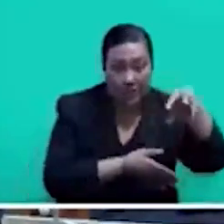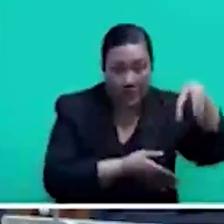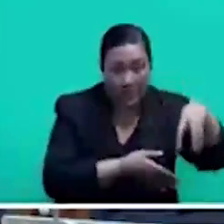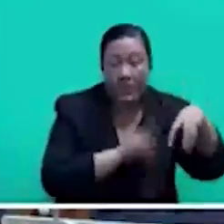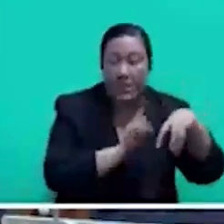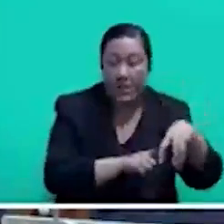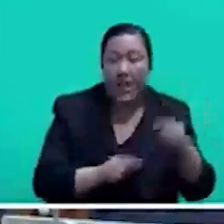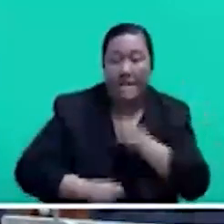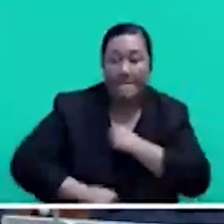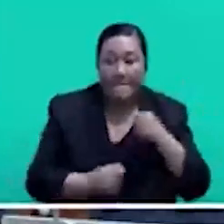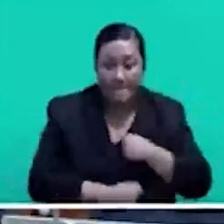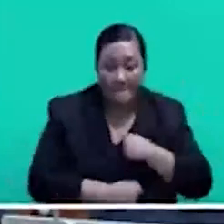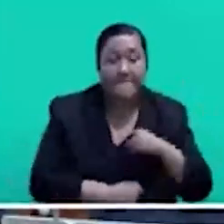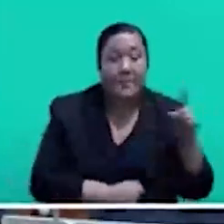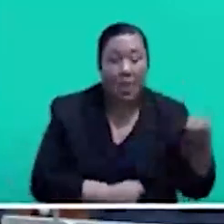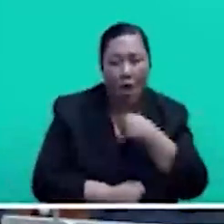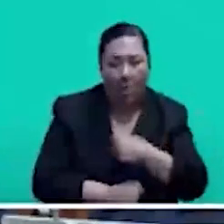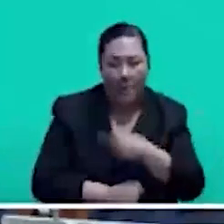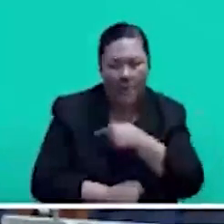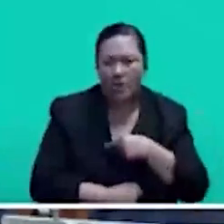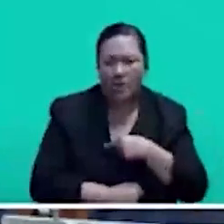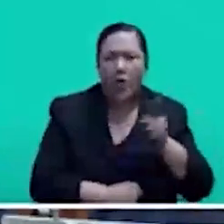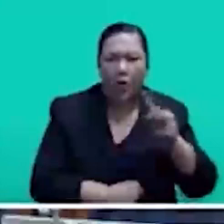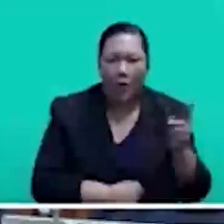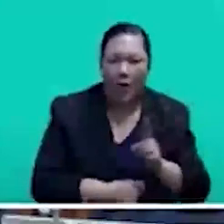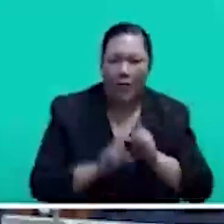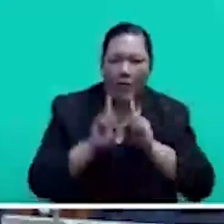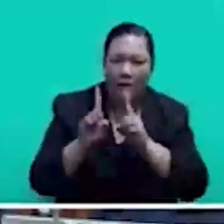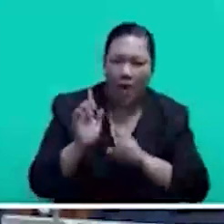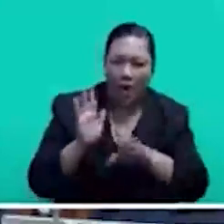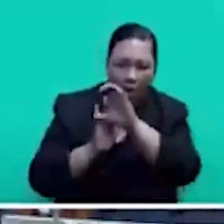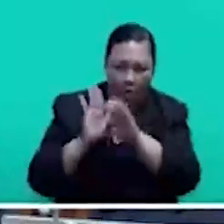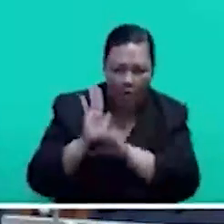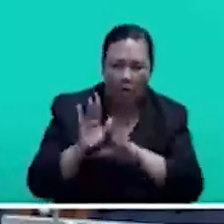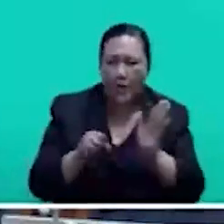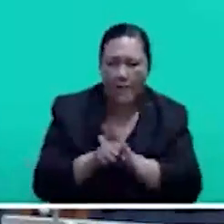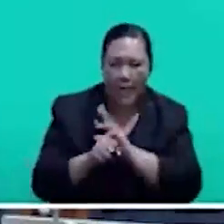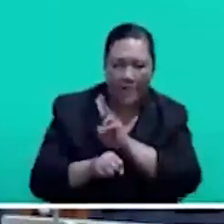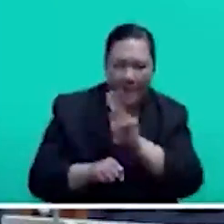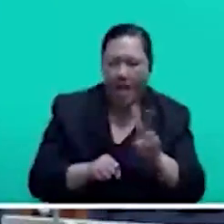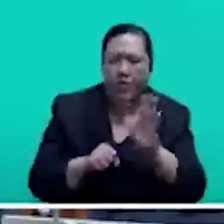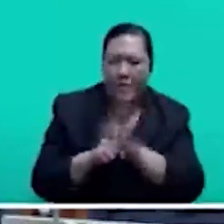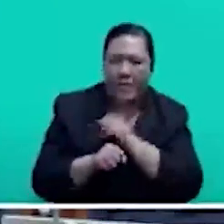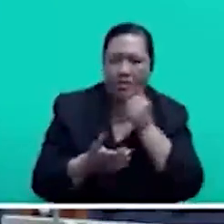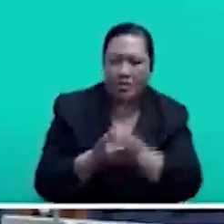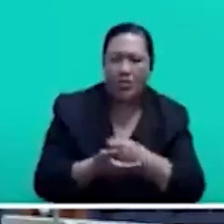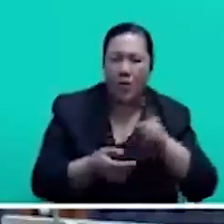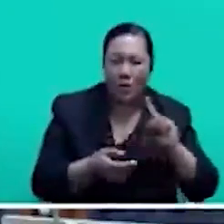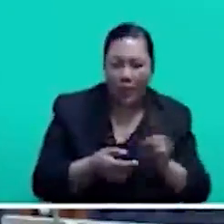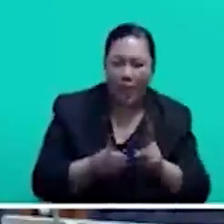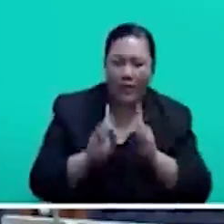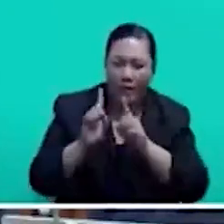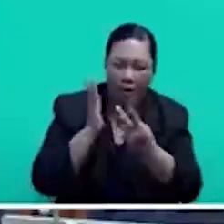committed to upholding the Constitution and its values, ensuring their actions align with the principles